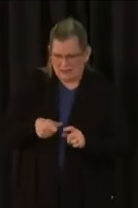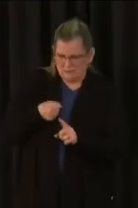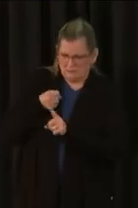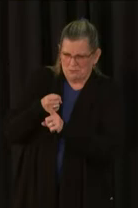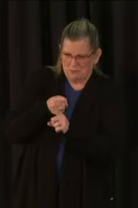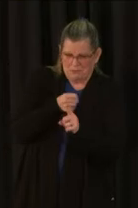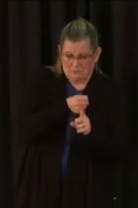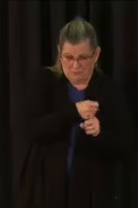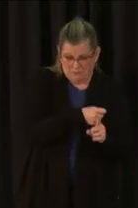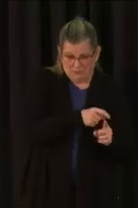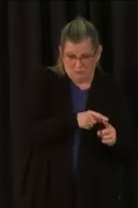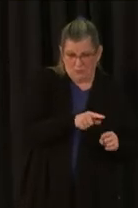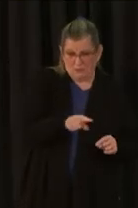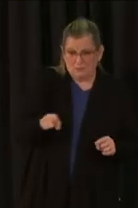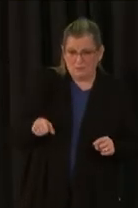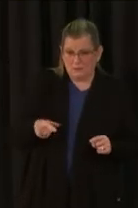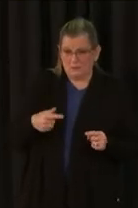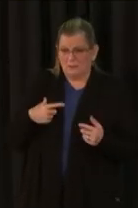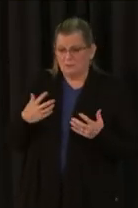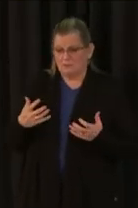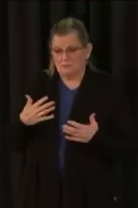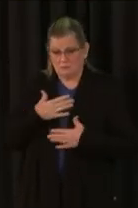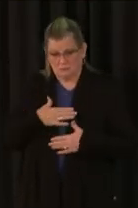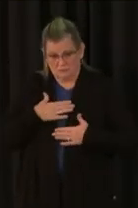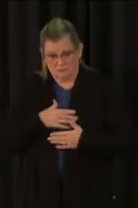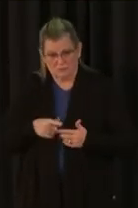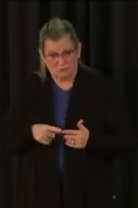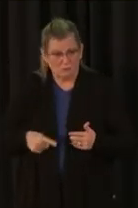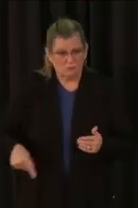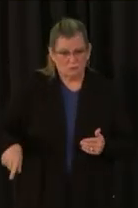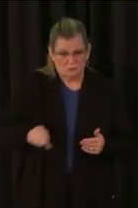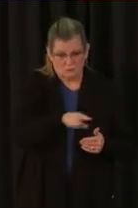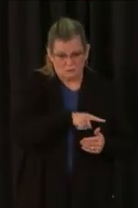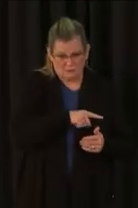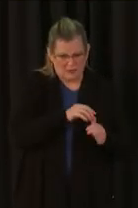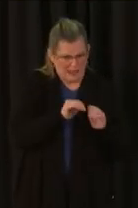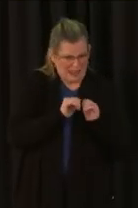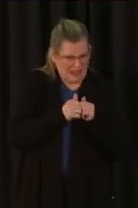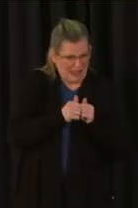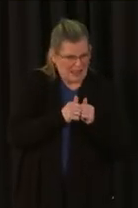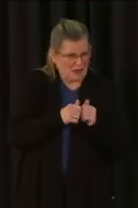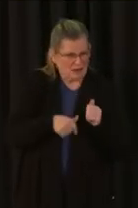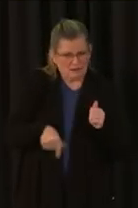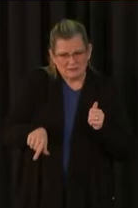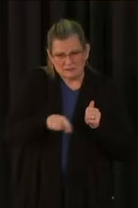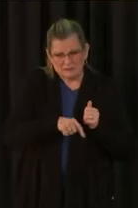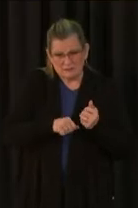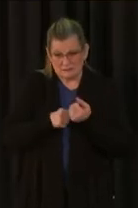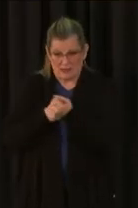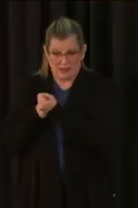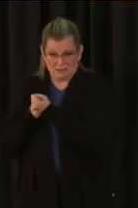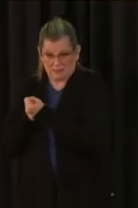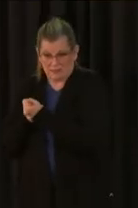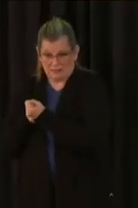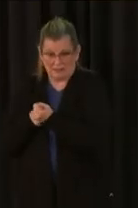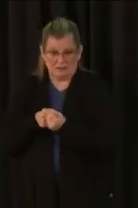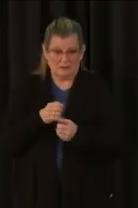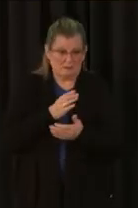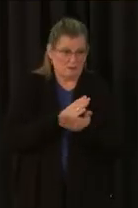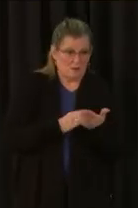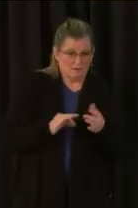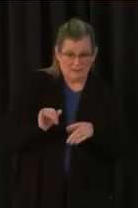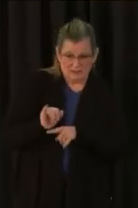impacted as well. And I just appreciate you and your colleagues for being advocates on behalf of the